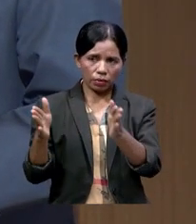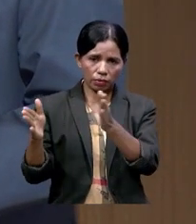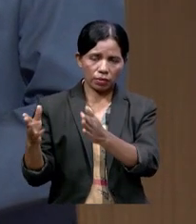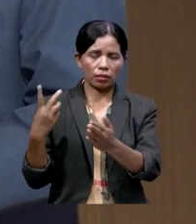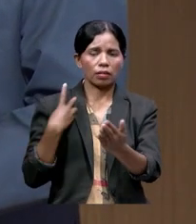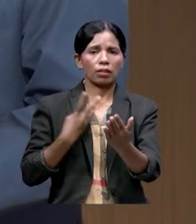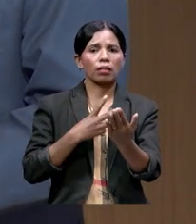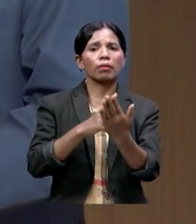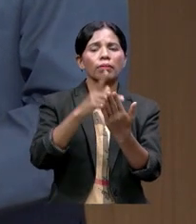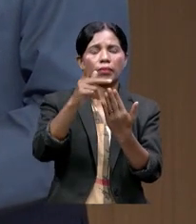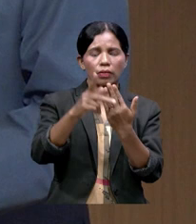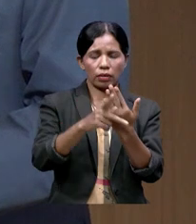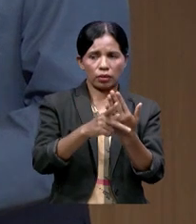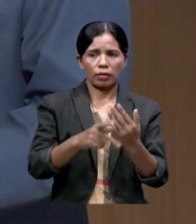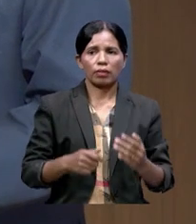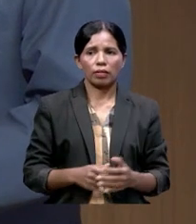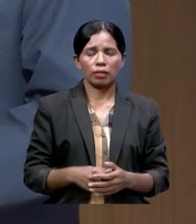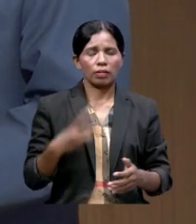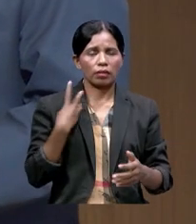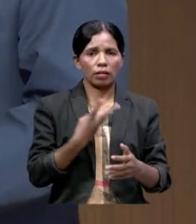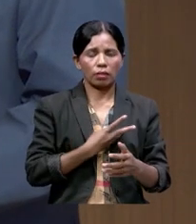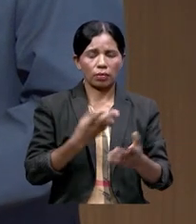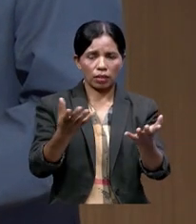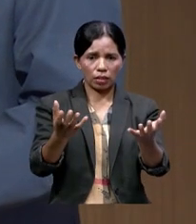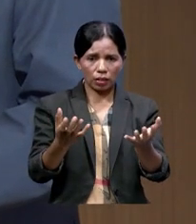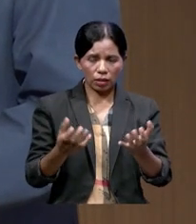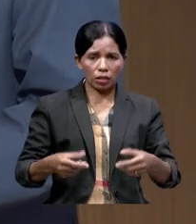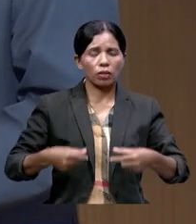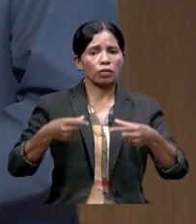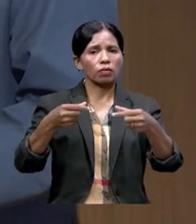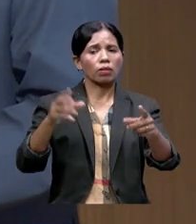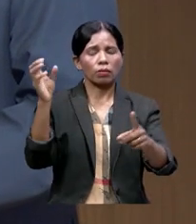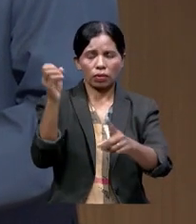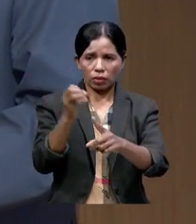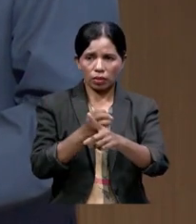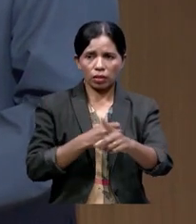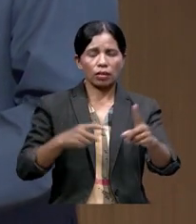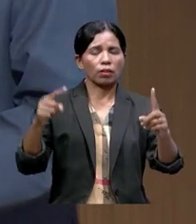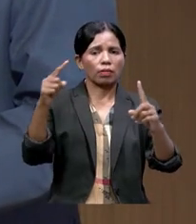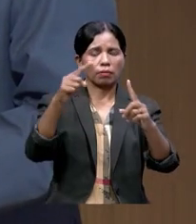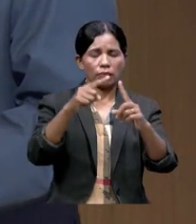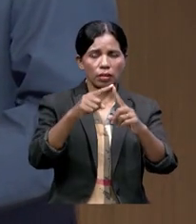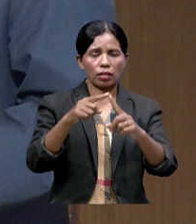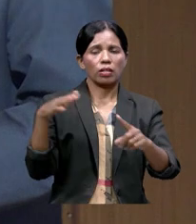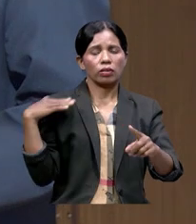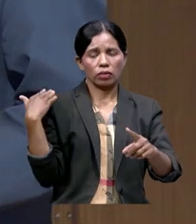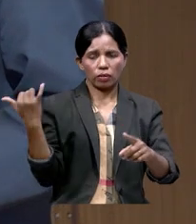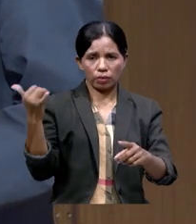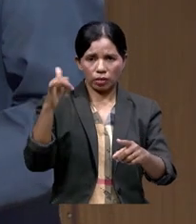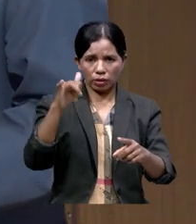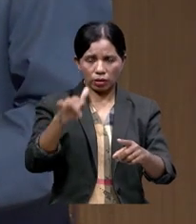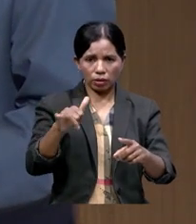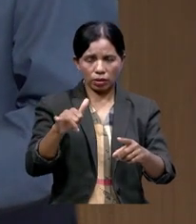progress. We are committed to creating opportunities that enable young people to fulfill